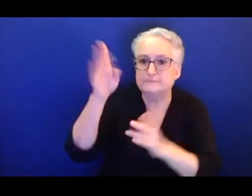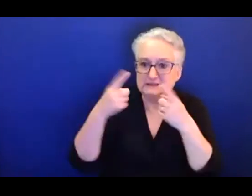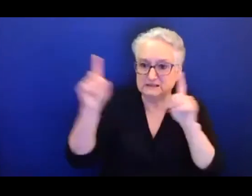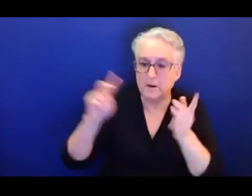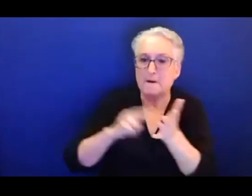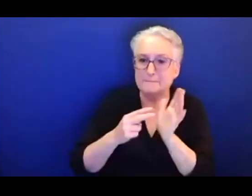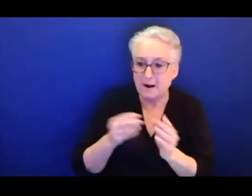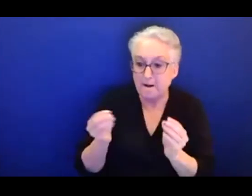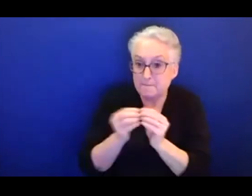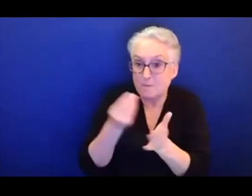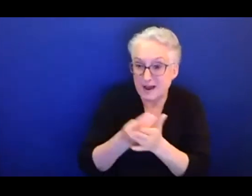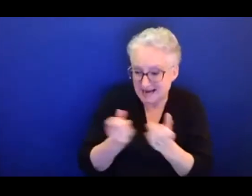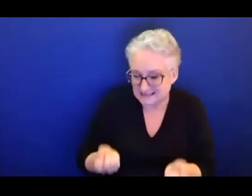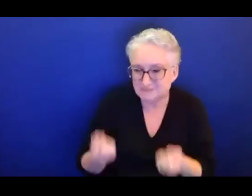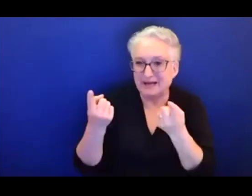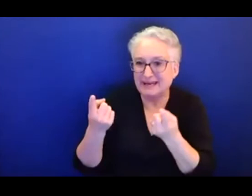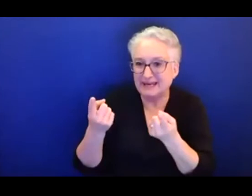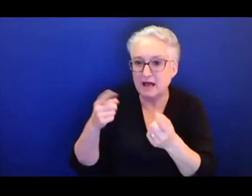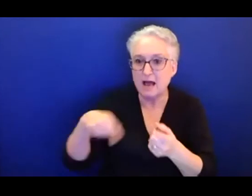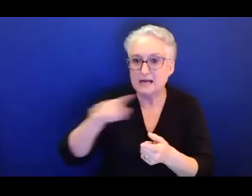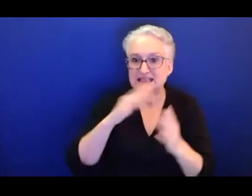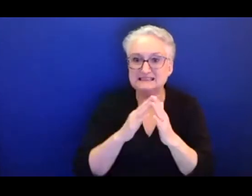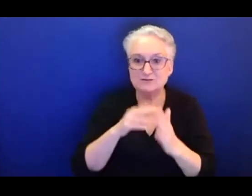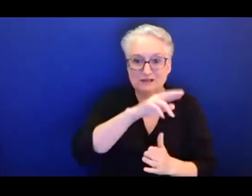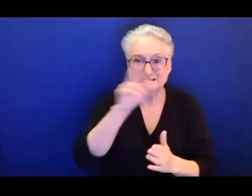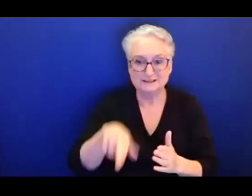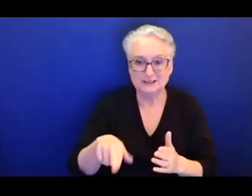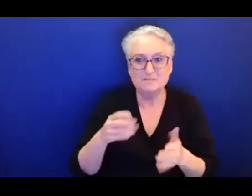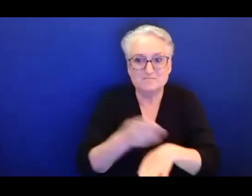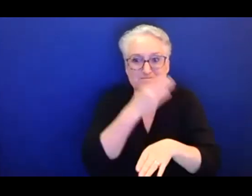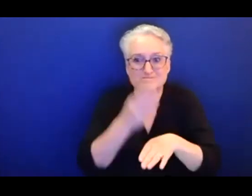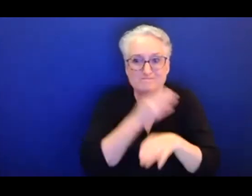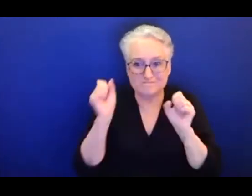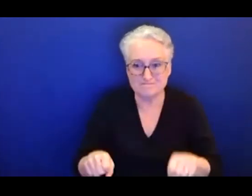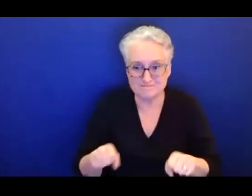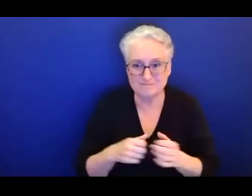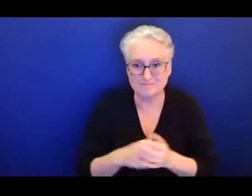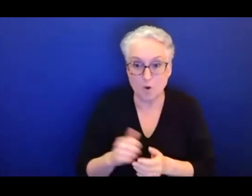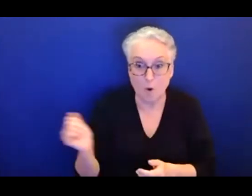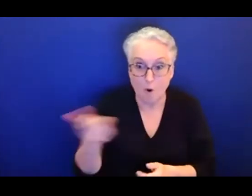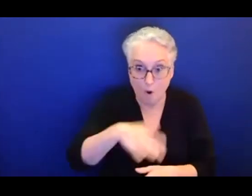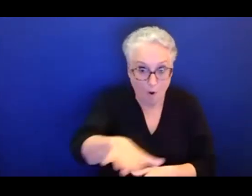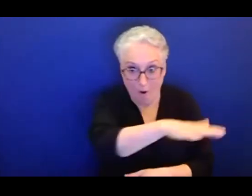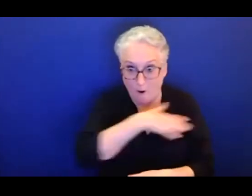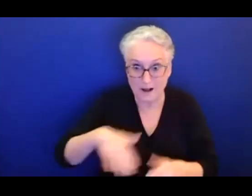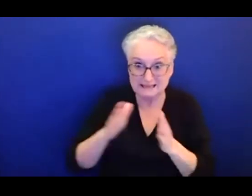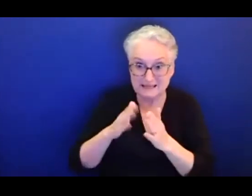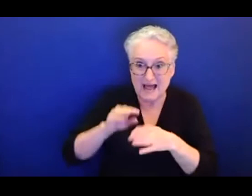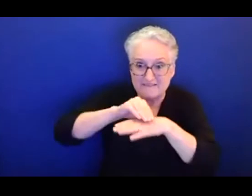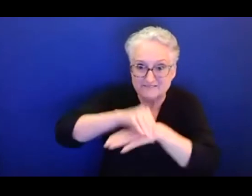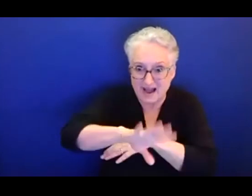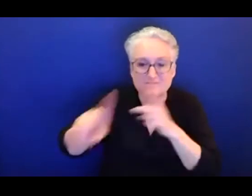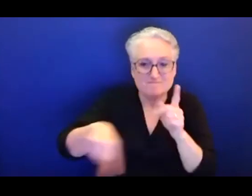positive domino effect that impacts the entire city. Thirdly, assist businesses with providing products and services for the